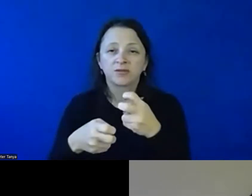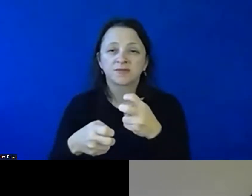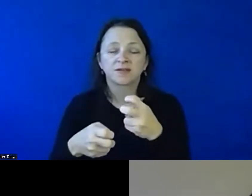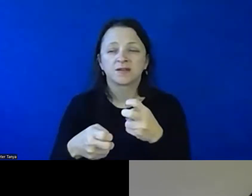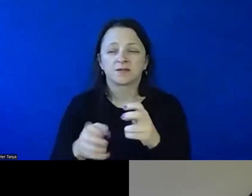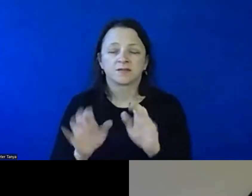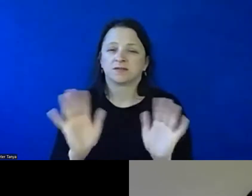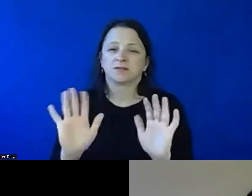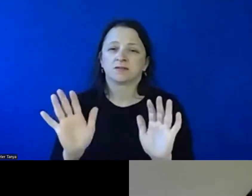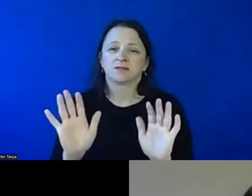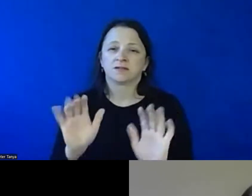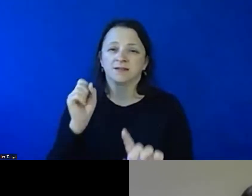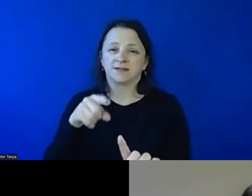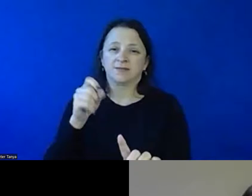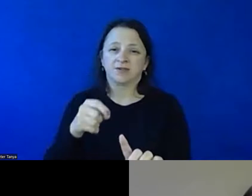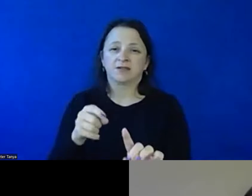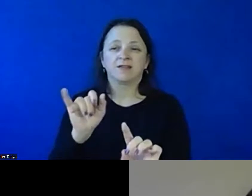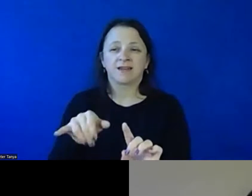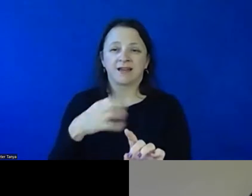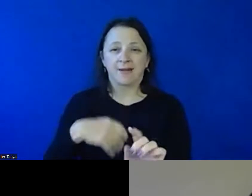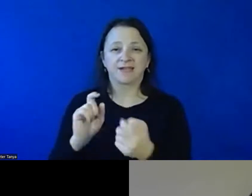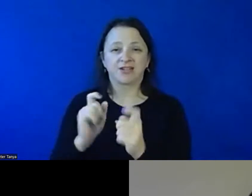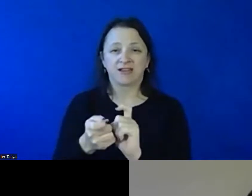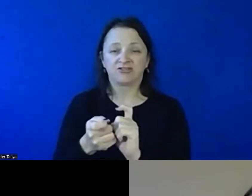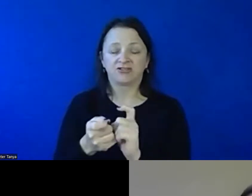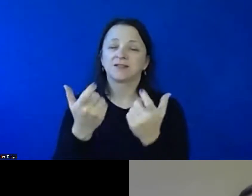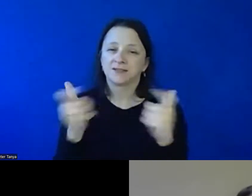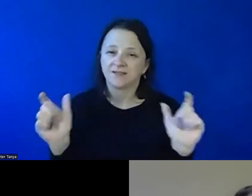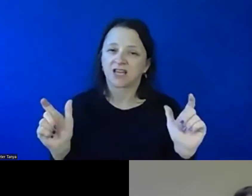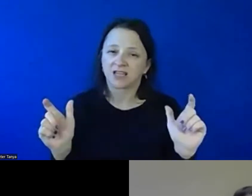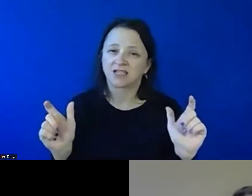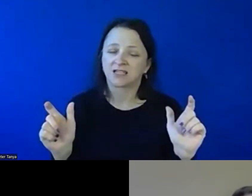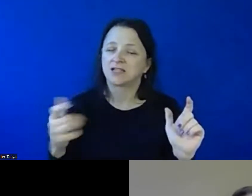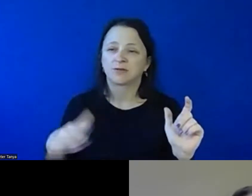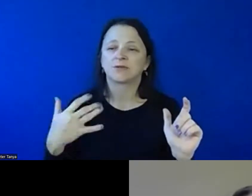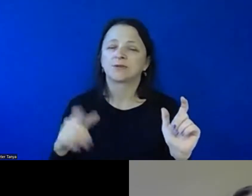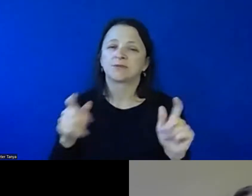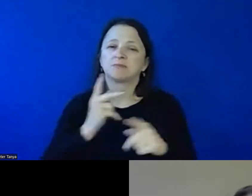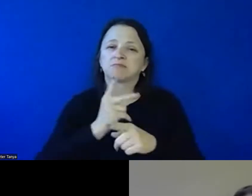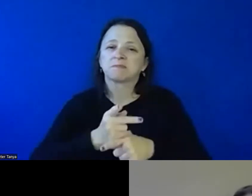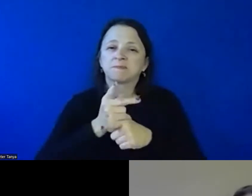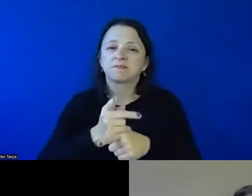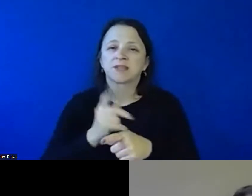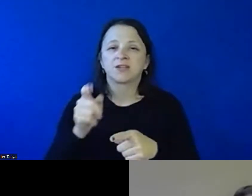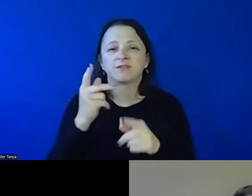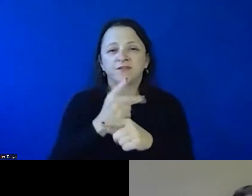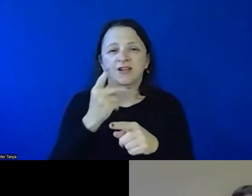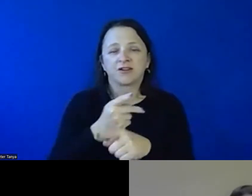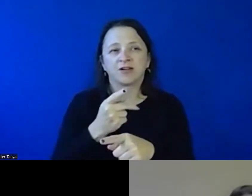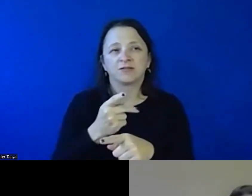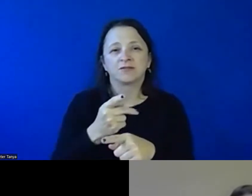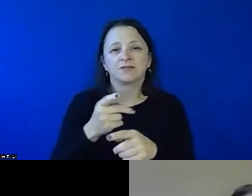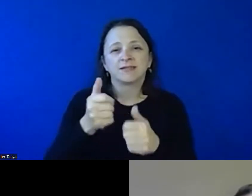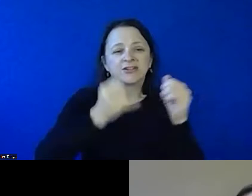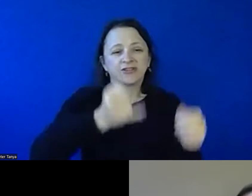small appetite change could be really significant. So I think it's really about kind of the experience of the child